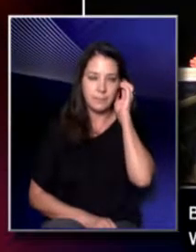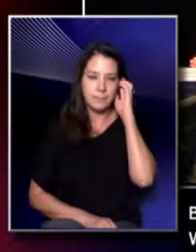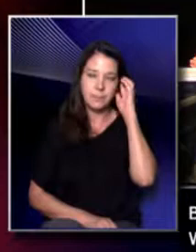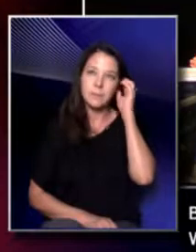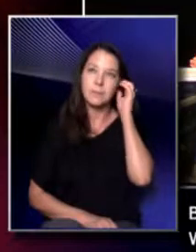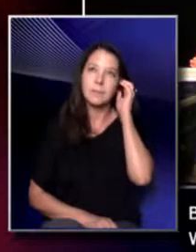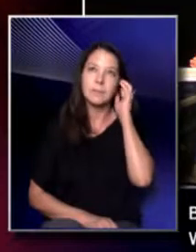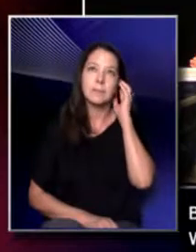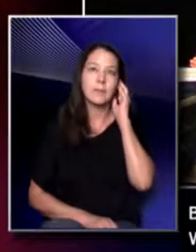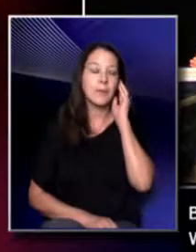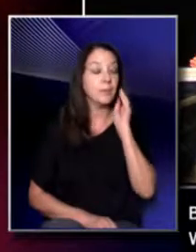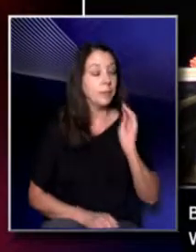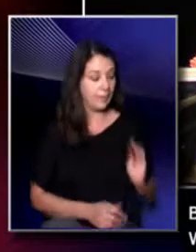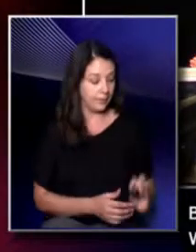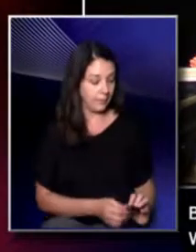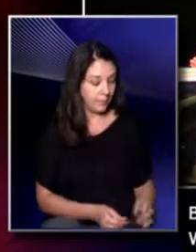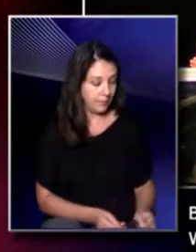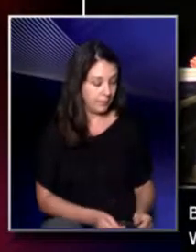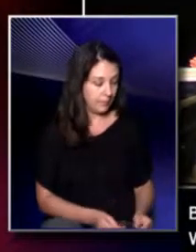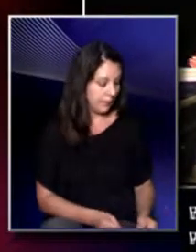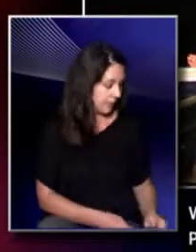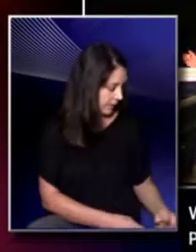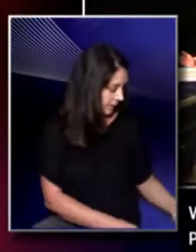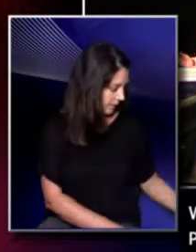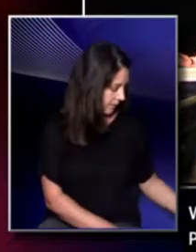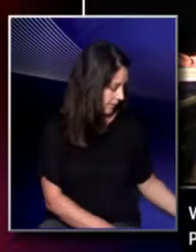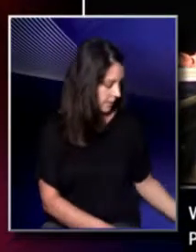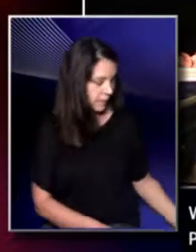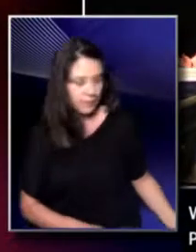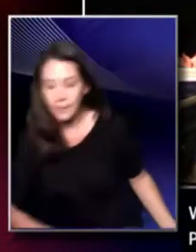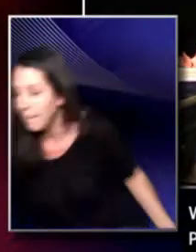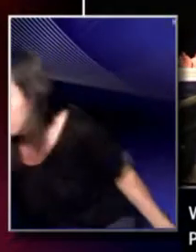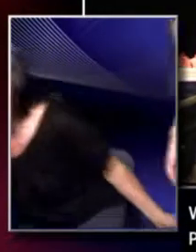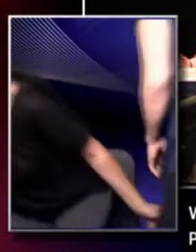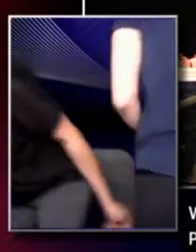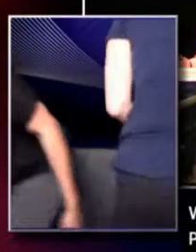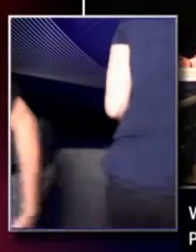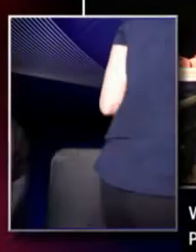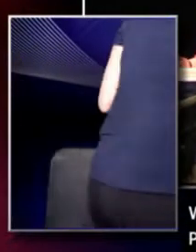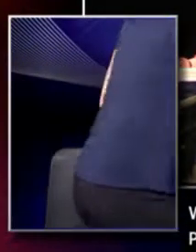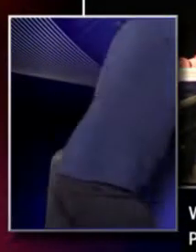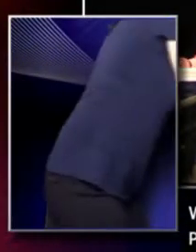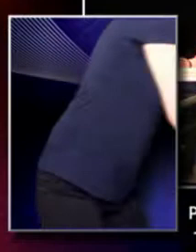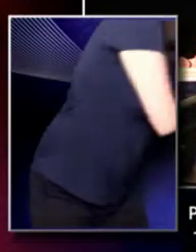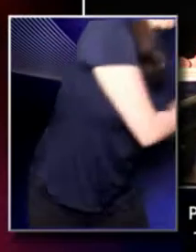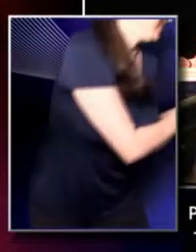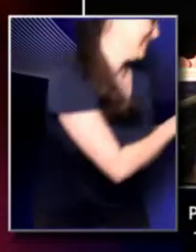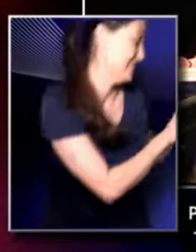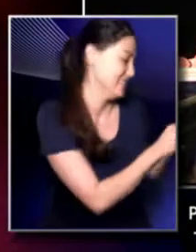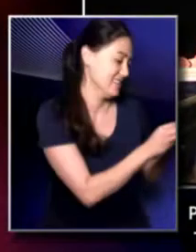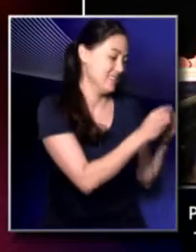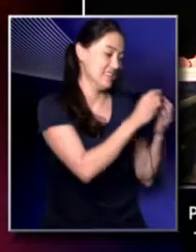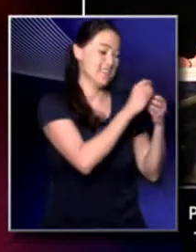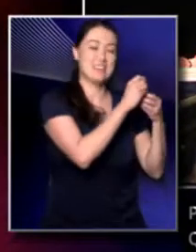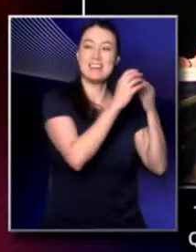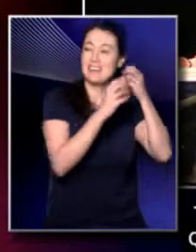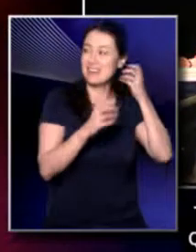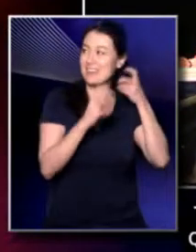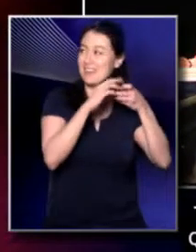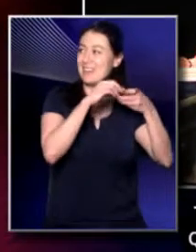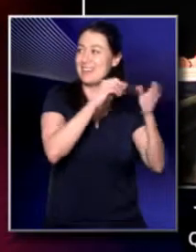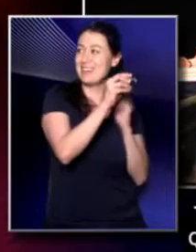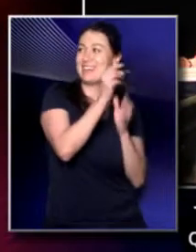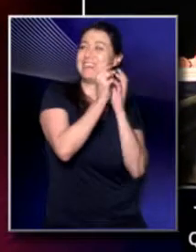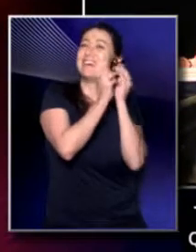2.162 in professional and outside services, that opens up a lot more questions and certainly